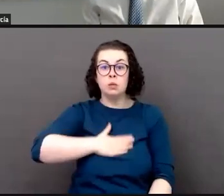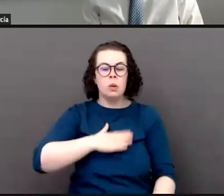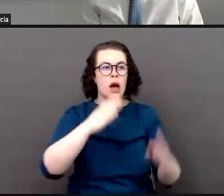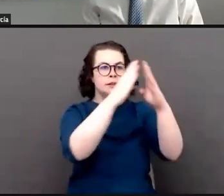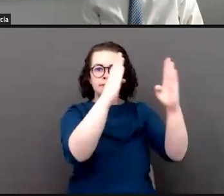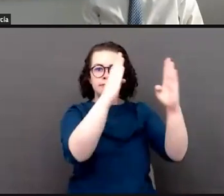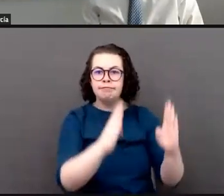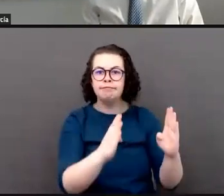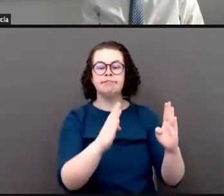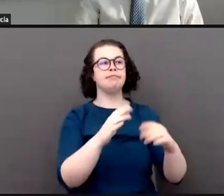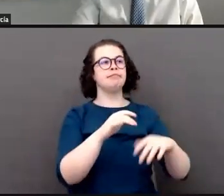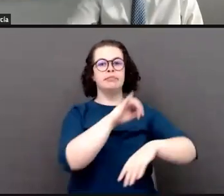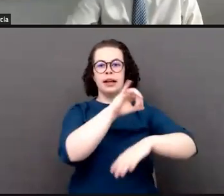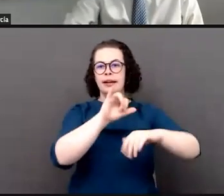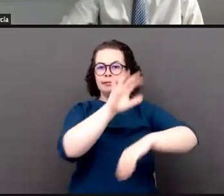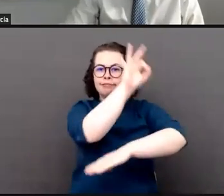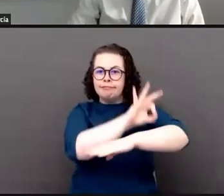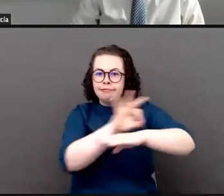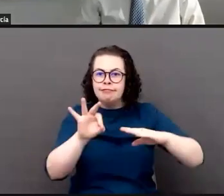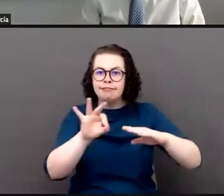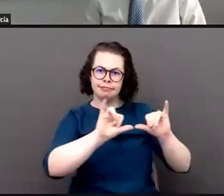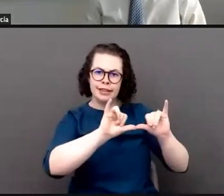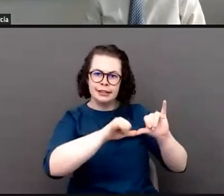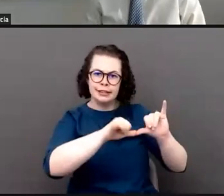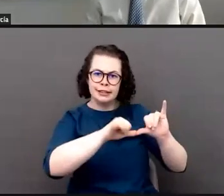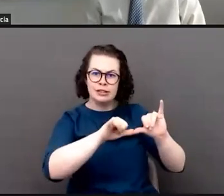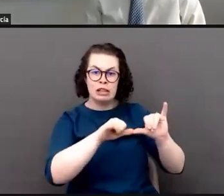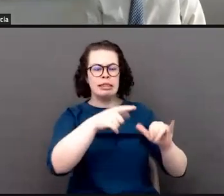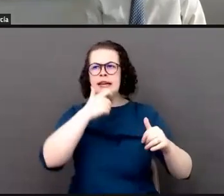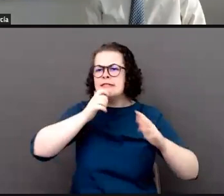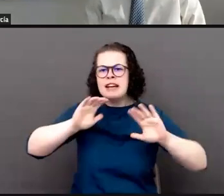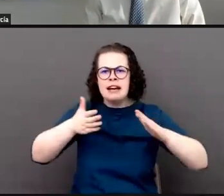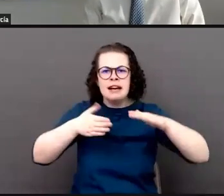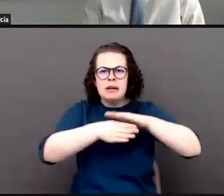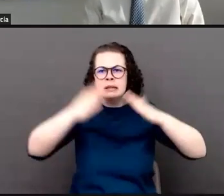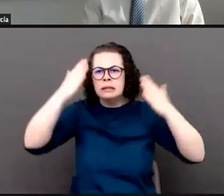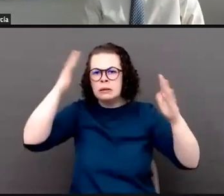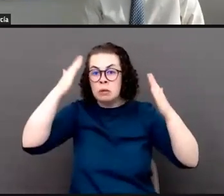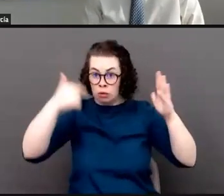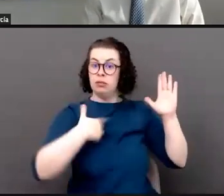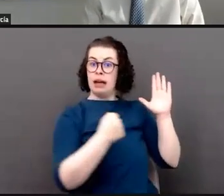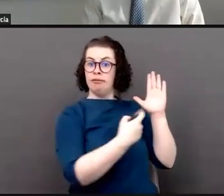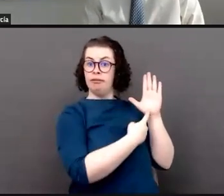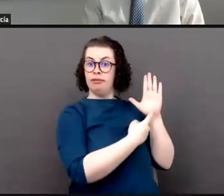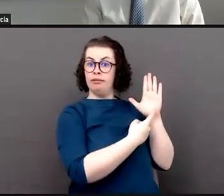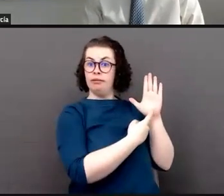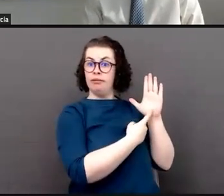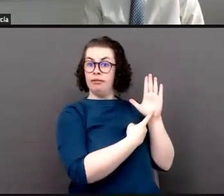to help to the designers to implement the accessibility. For that, now